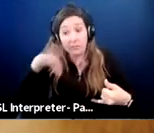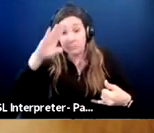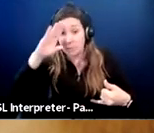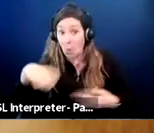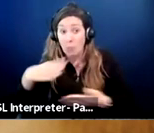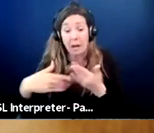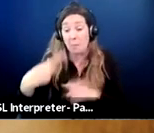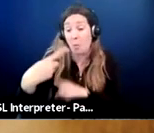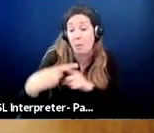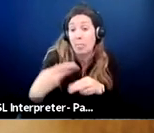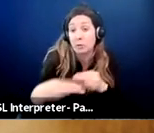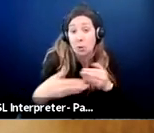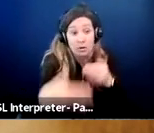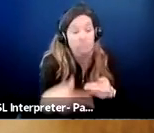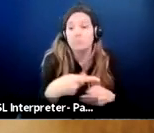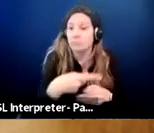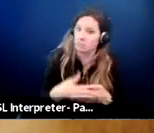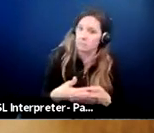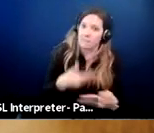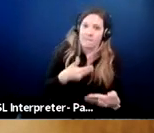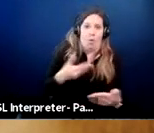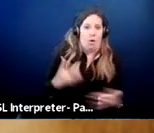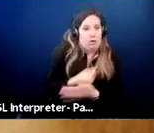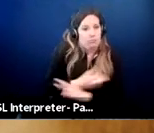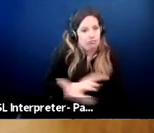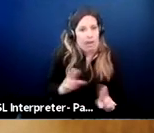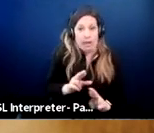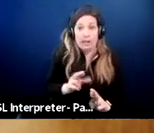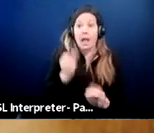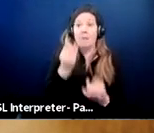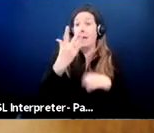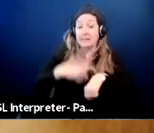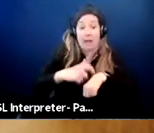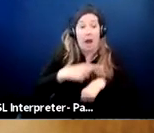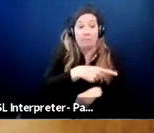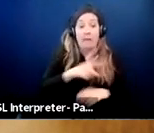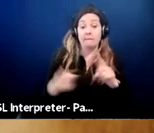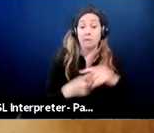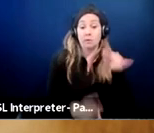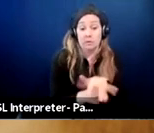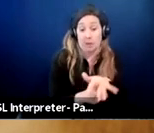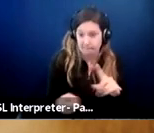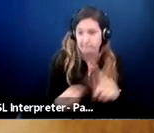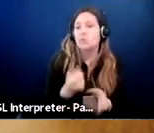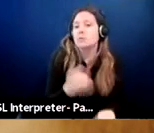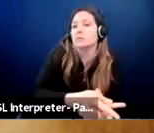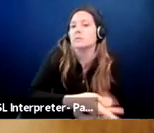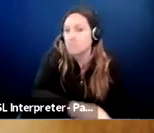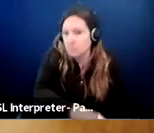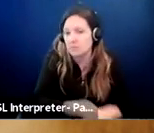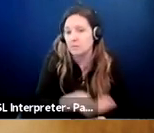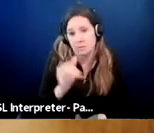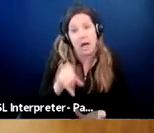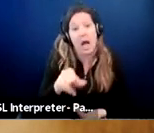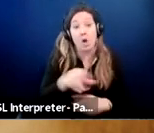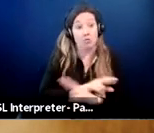have a 1 month window, is to be prepared. It's first come, first serve for many of these programs. So you should have an application ready 2 weeks prior to the window